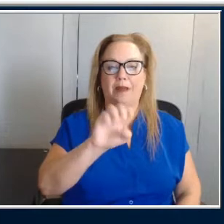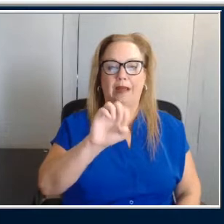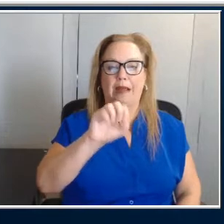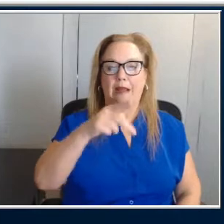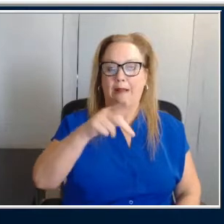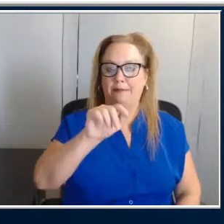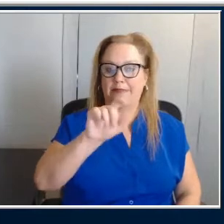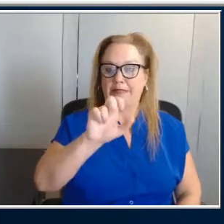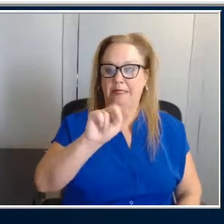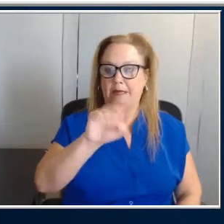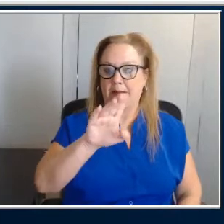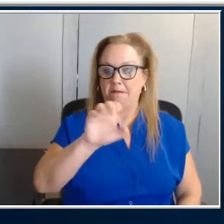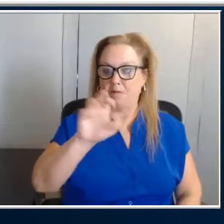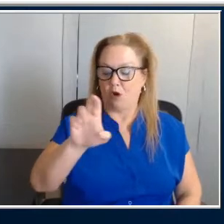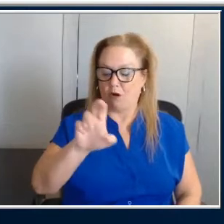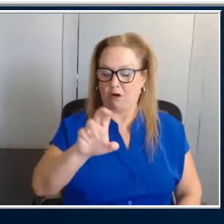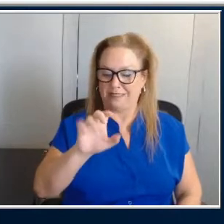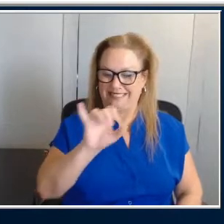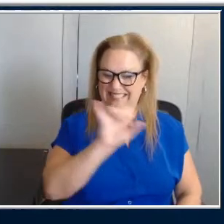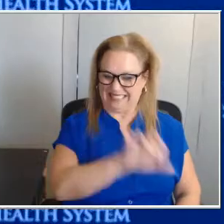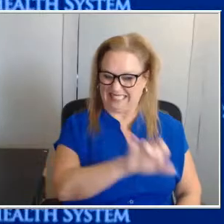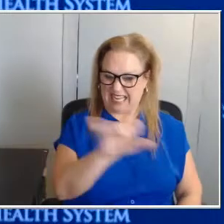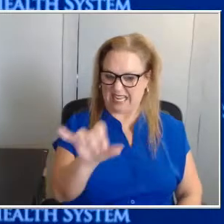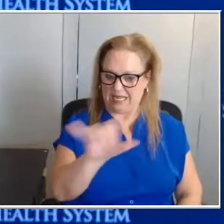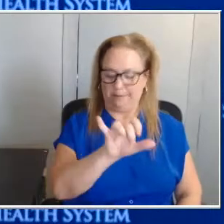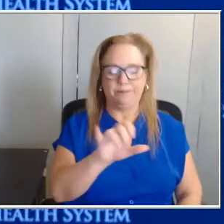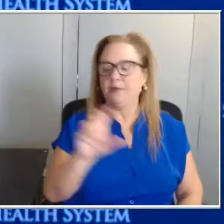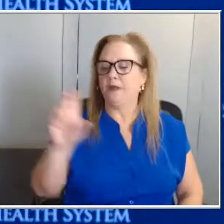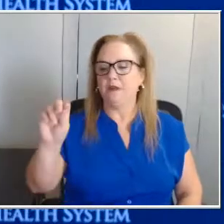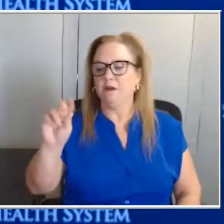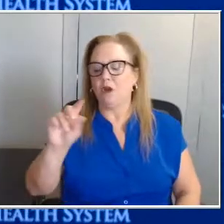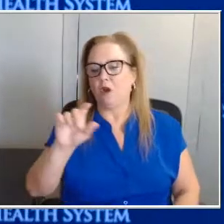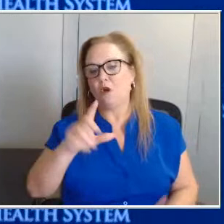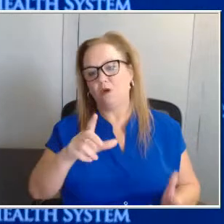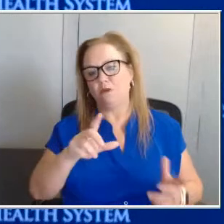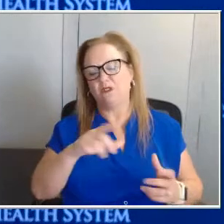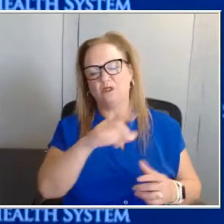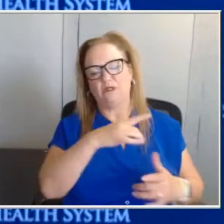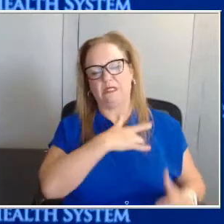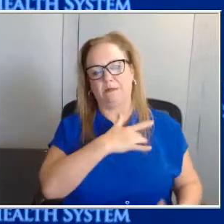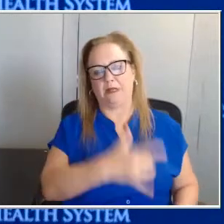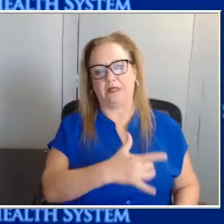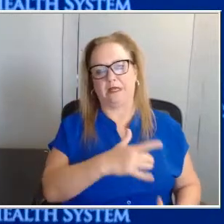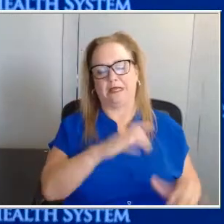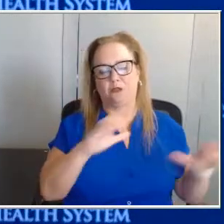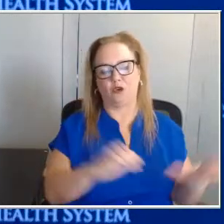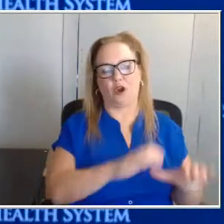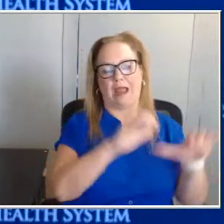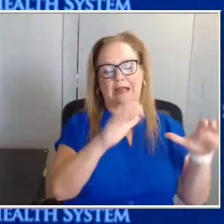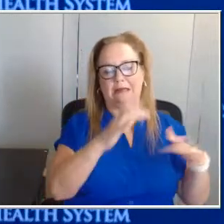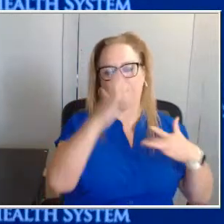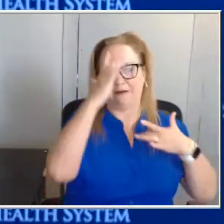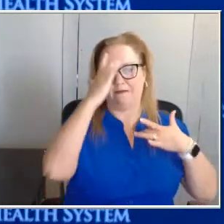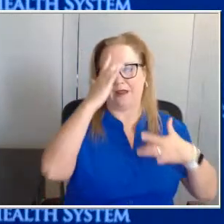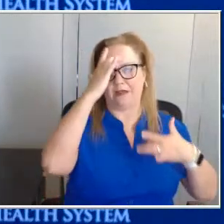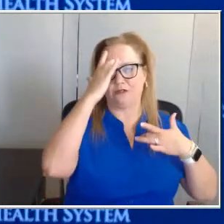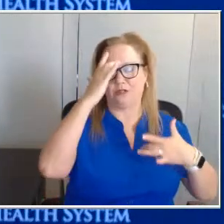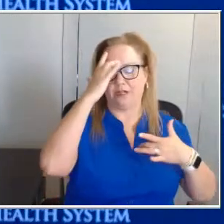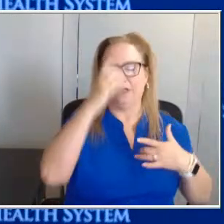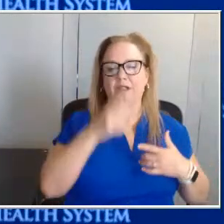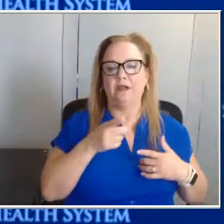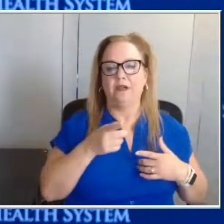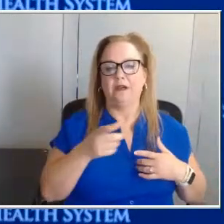that, or is it different? It's not exactly like that. Those are typically more during the active infection. These